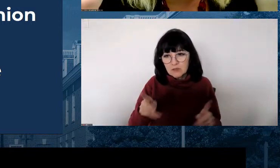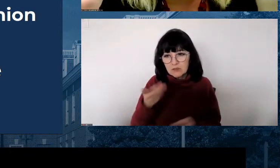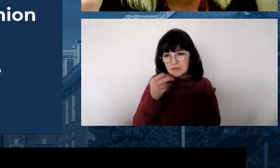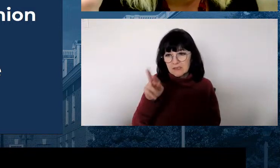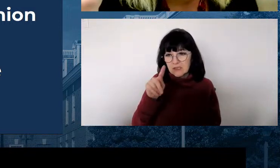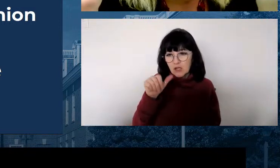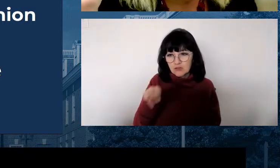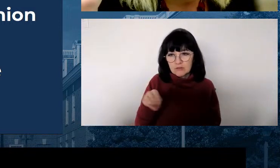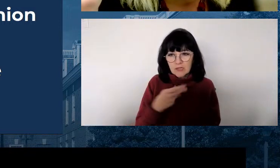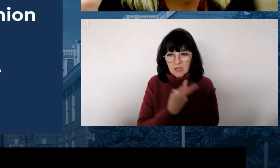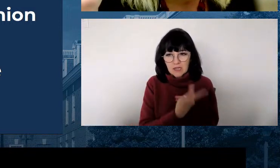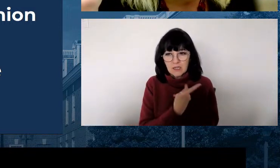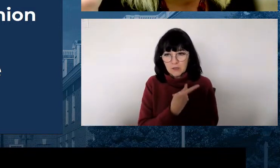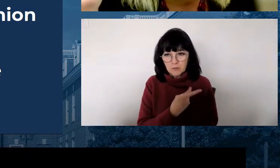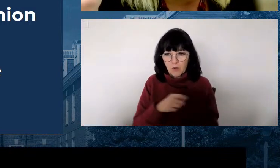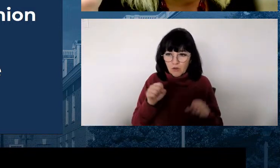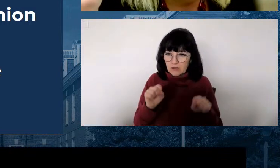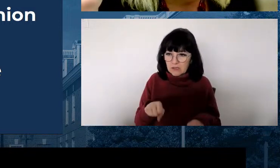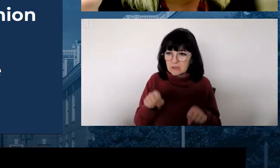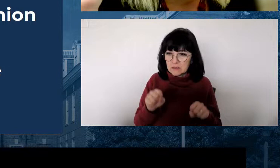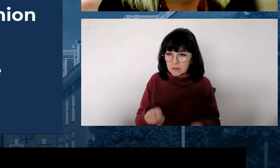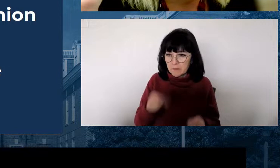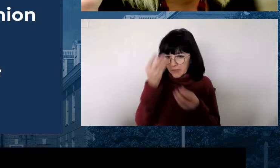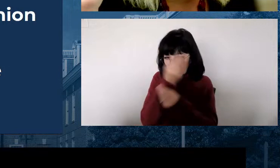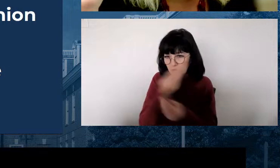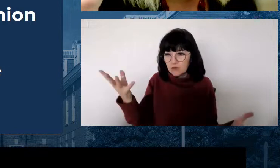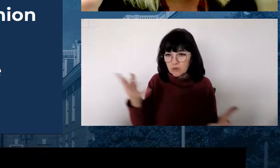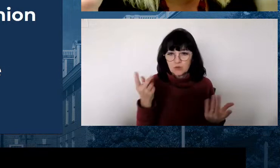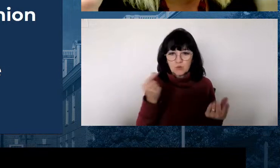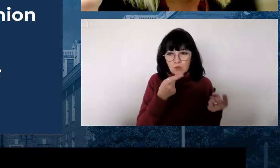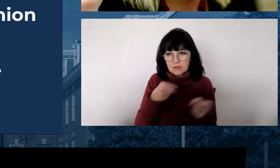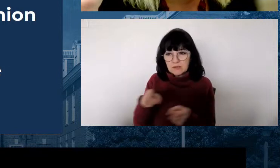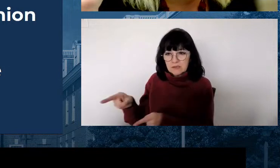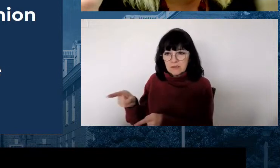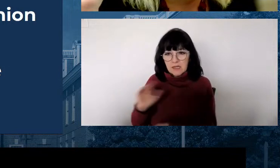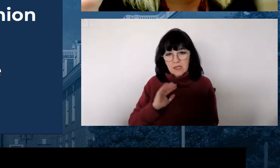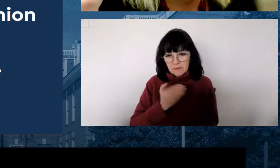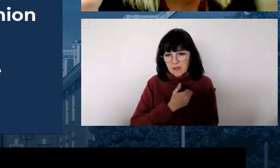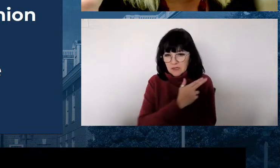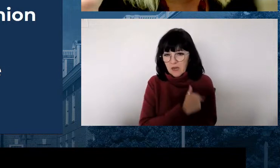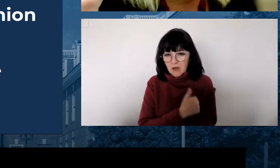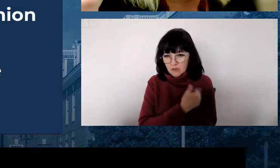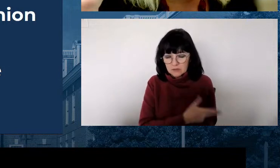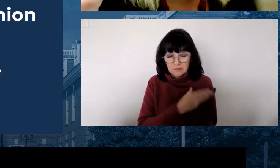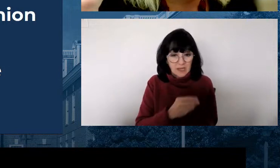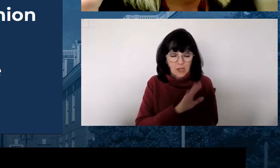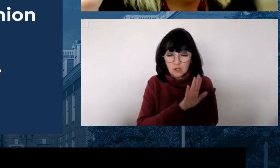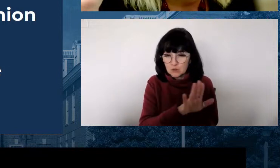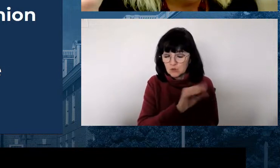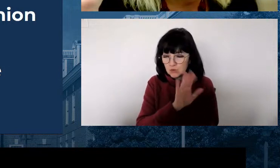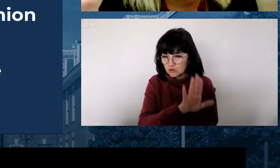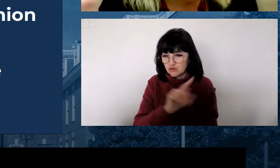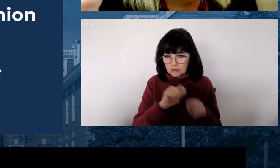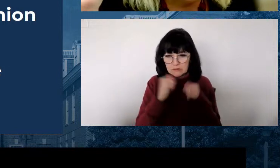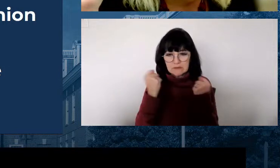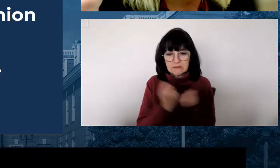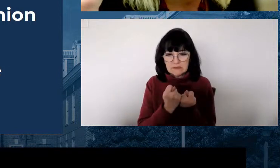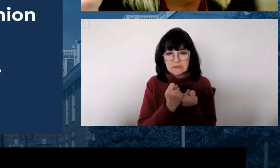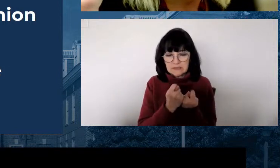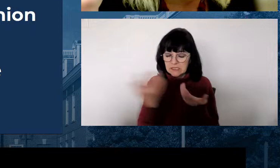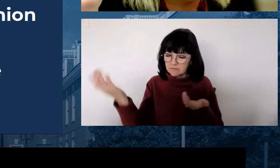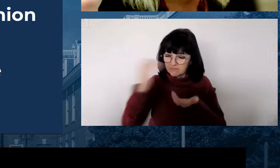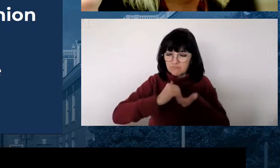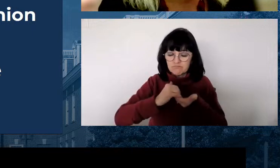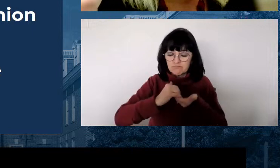to be able to share what's going on in our hospitals today, and to you and your team for the tremendous partnership over the